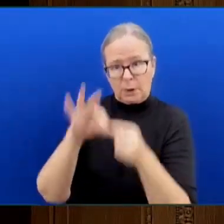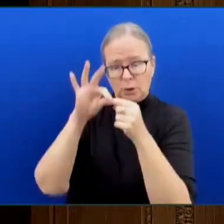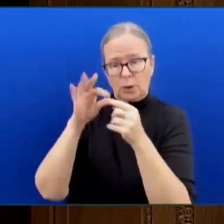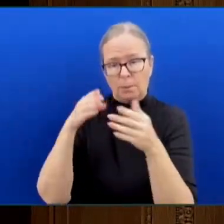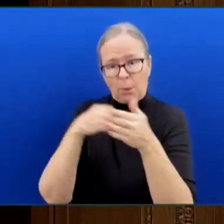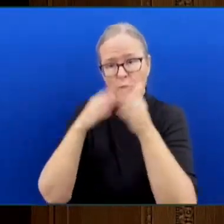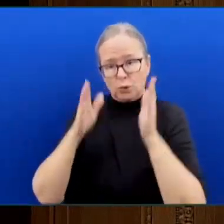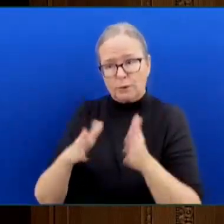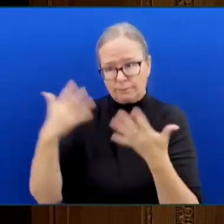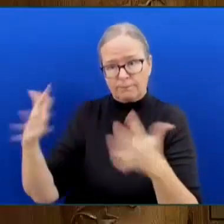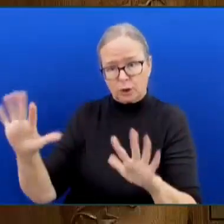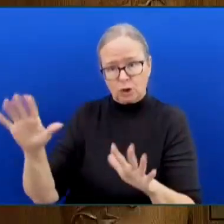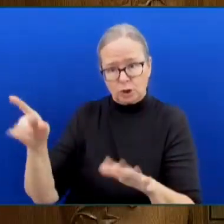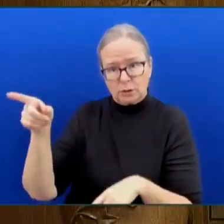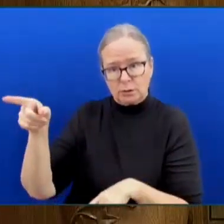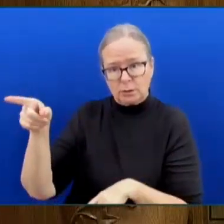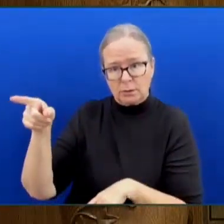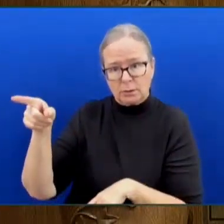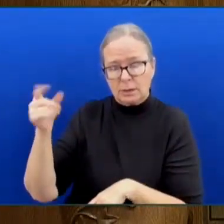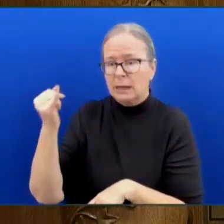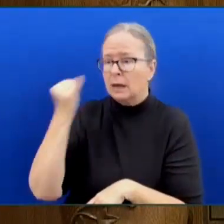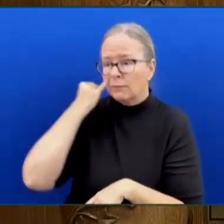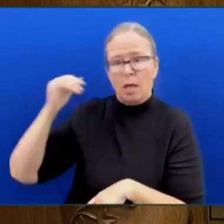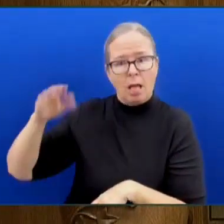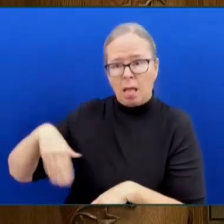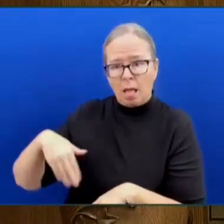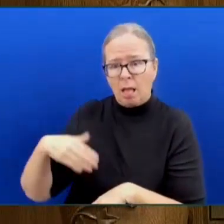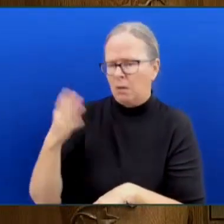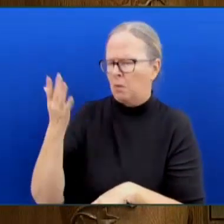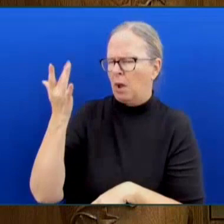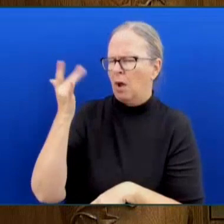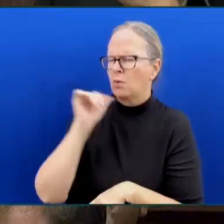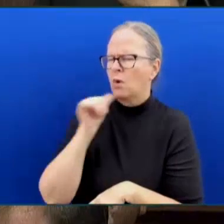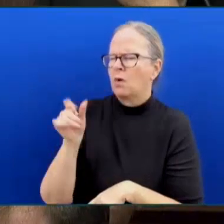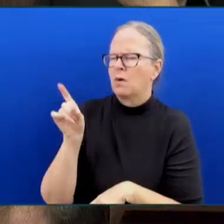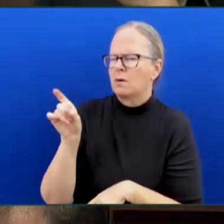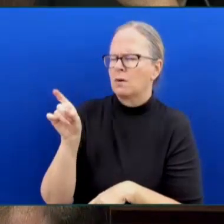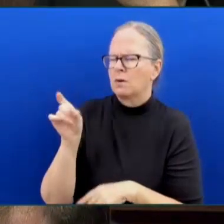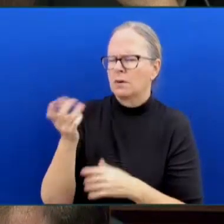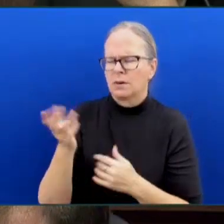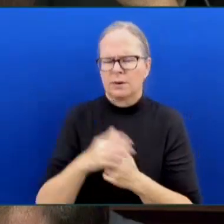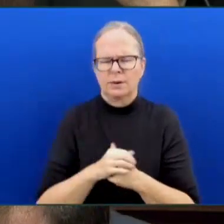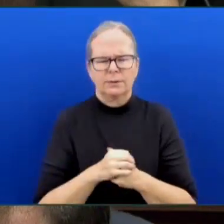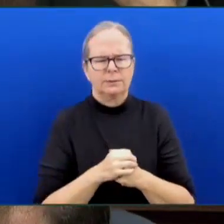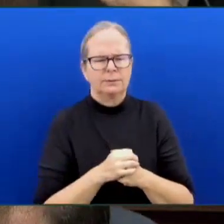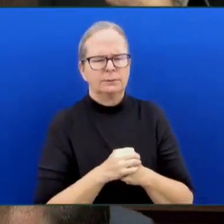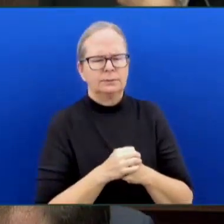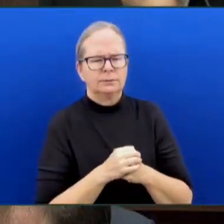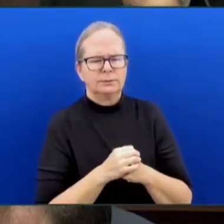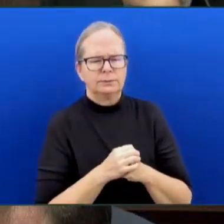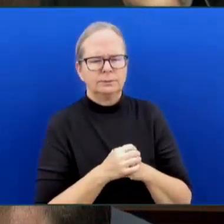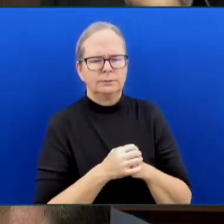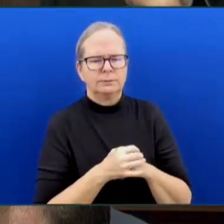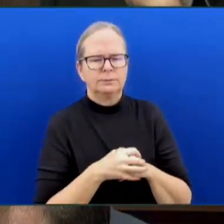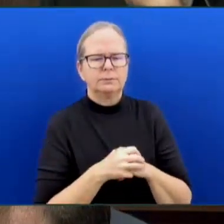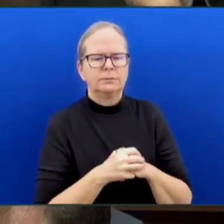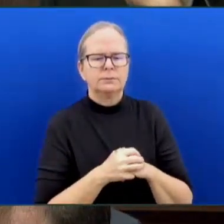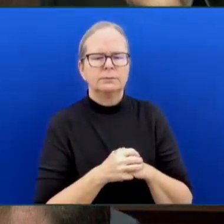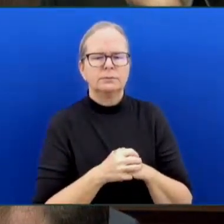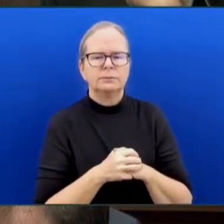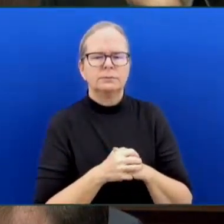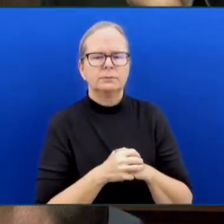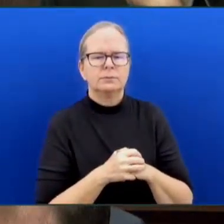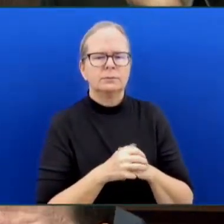not? Attorney General. Mr. Speaker, I did chair the Select Committee, Standing Committee on